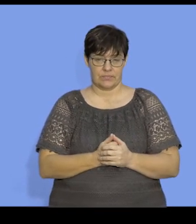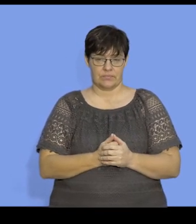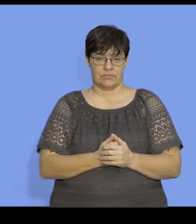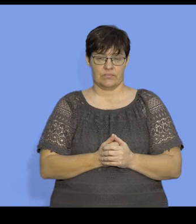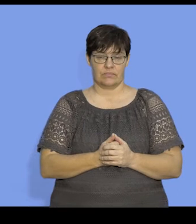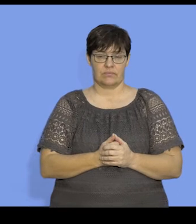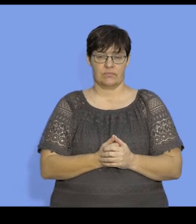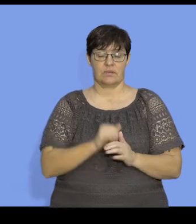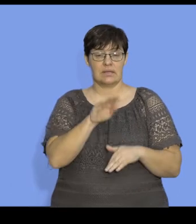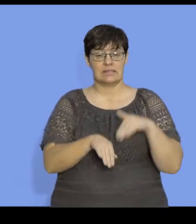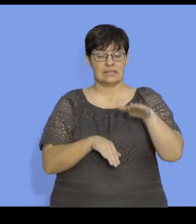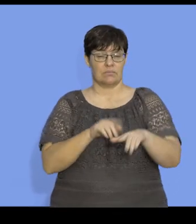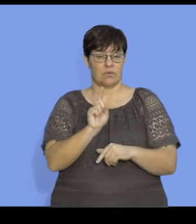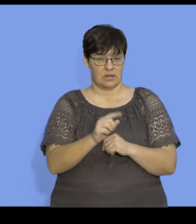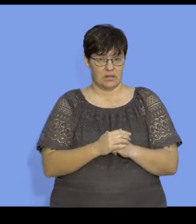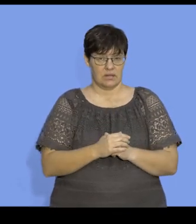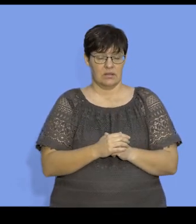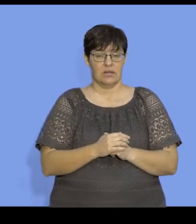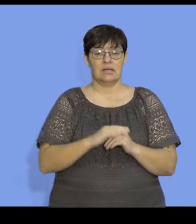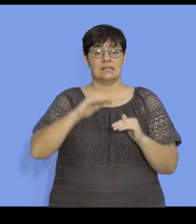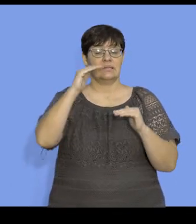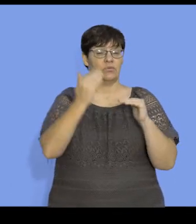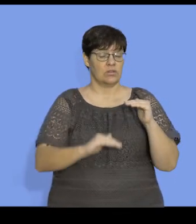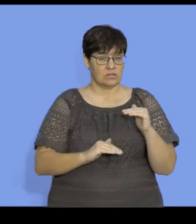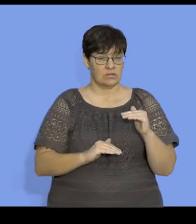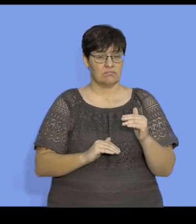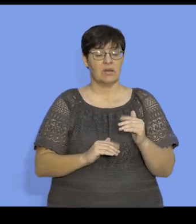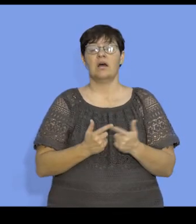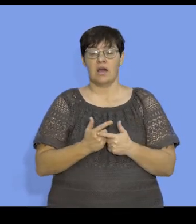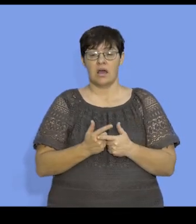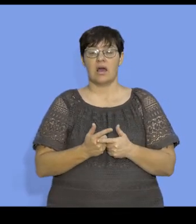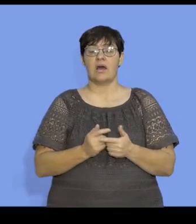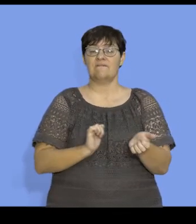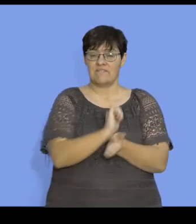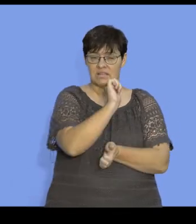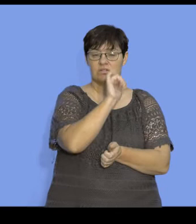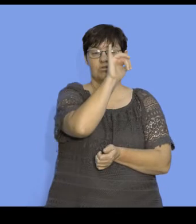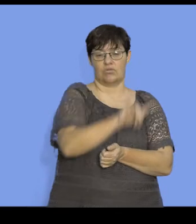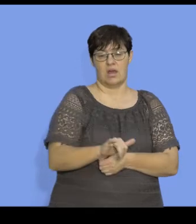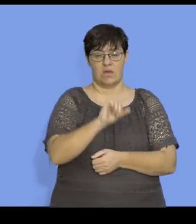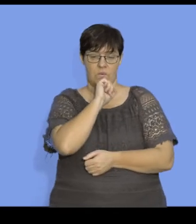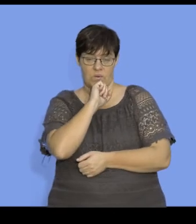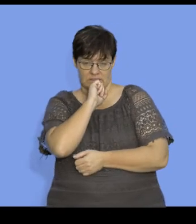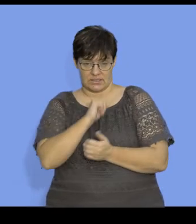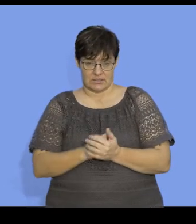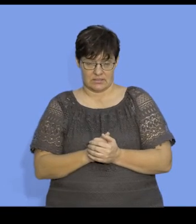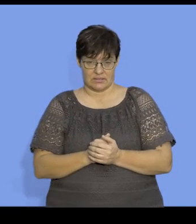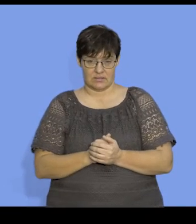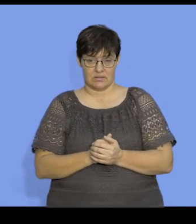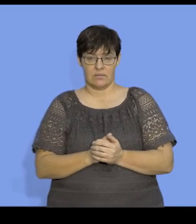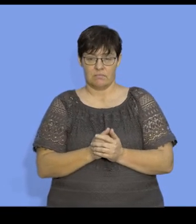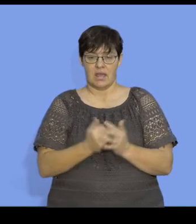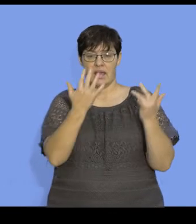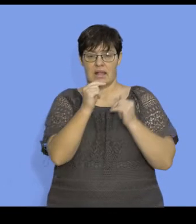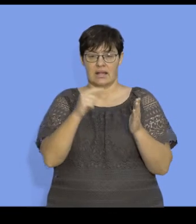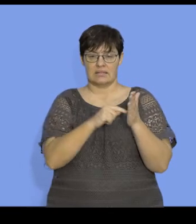Step number 1. Depreciation is fixed for July and August, right? So immediately what I say, take my calculator